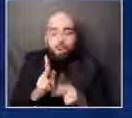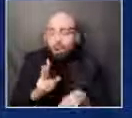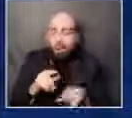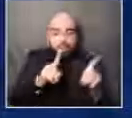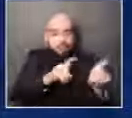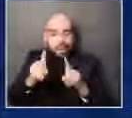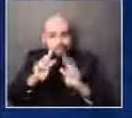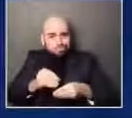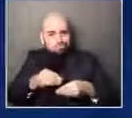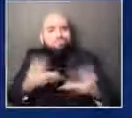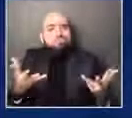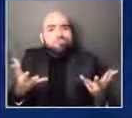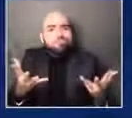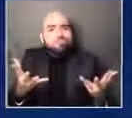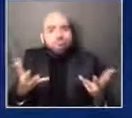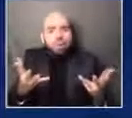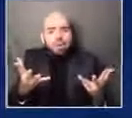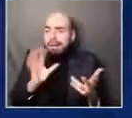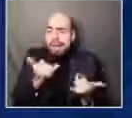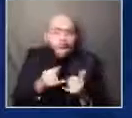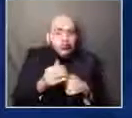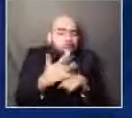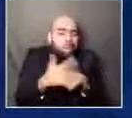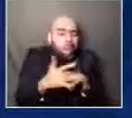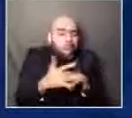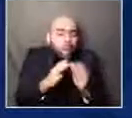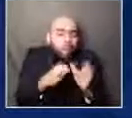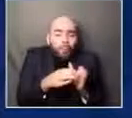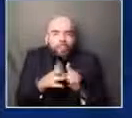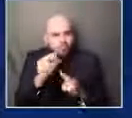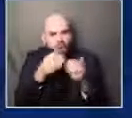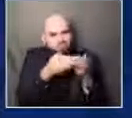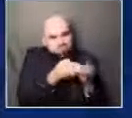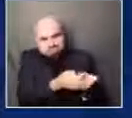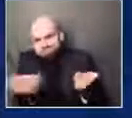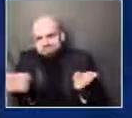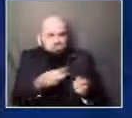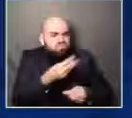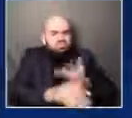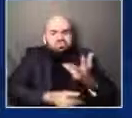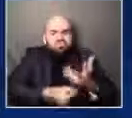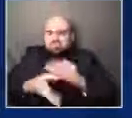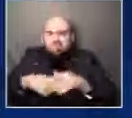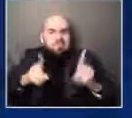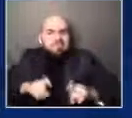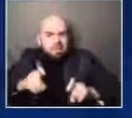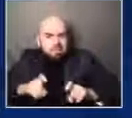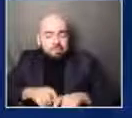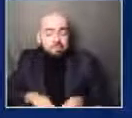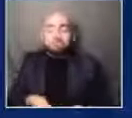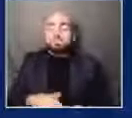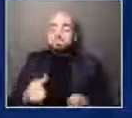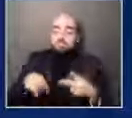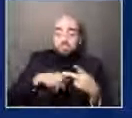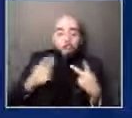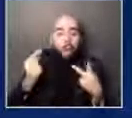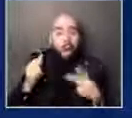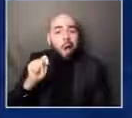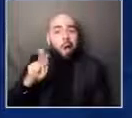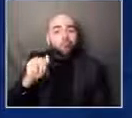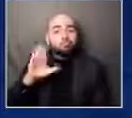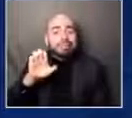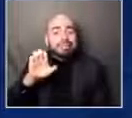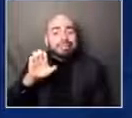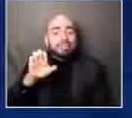widely available, much more widely available, and building a core of contact tracers who will track and curb this disease while